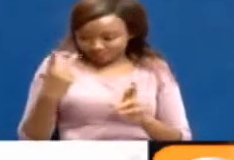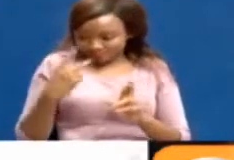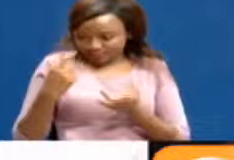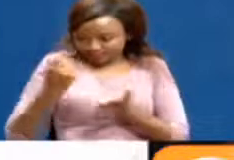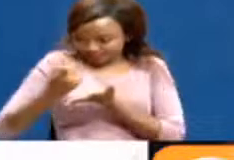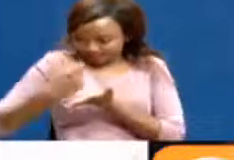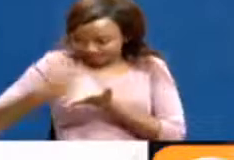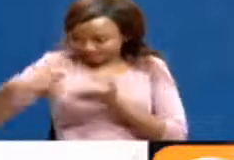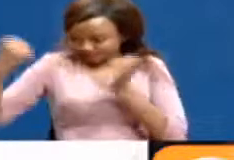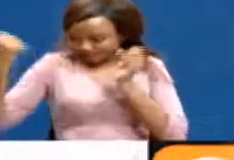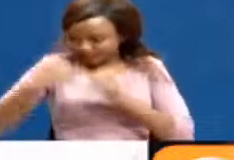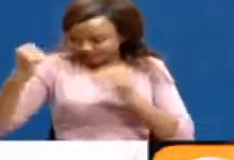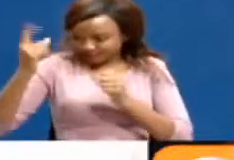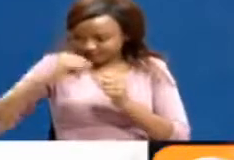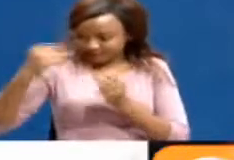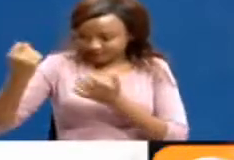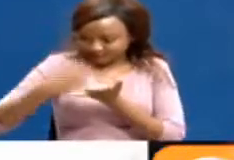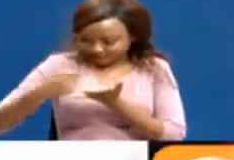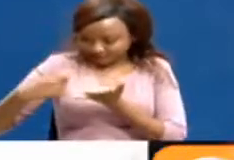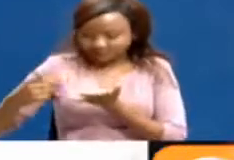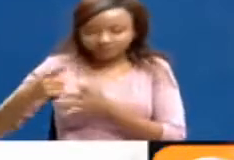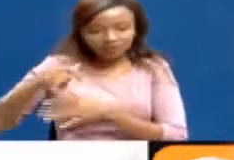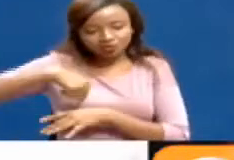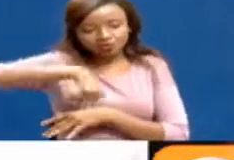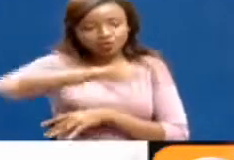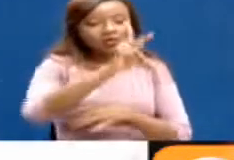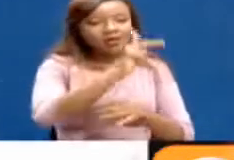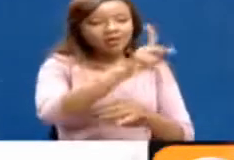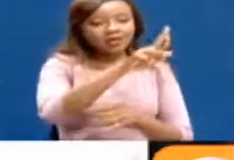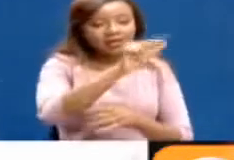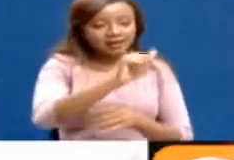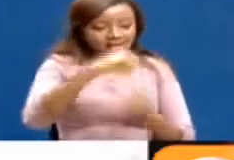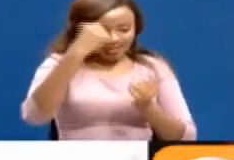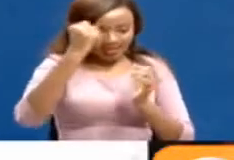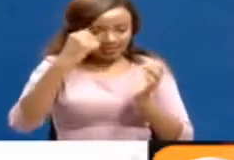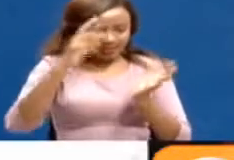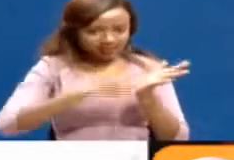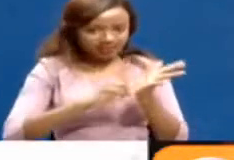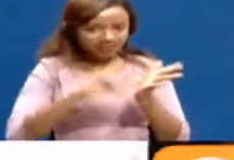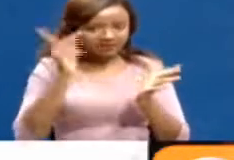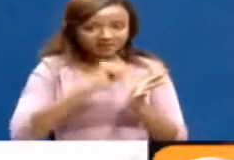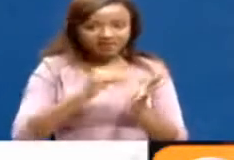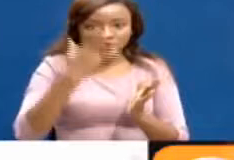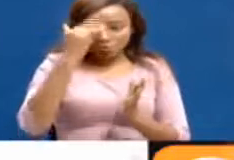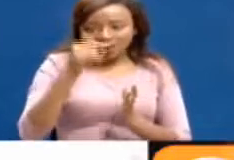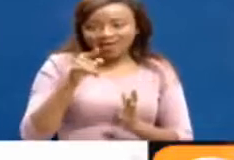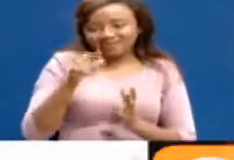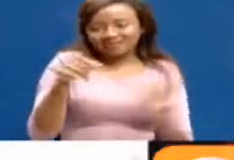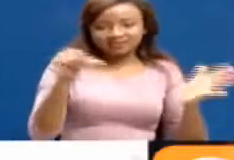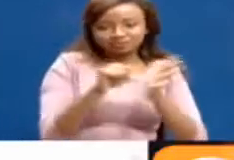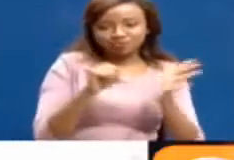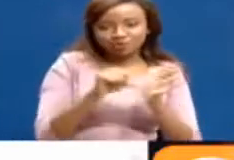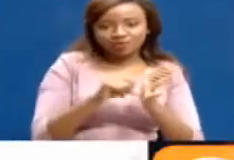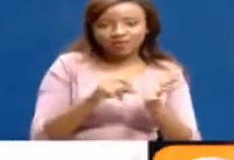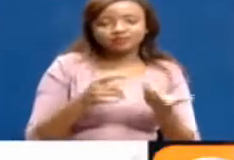to be able even to go, first of all, to KRA and register that and say, because of this, then you are,